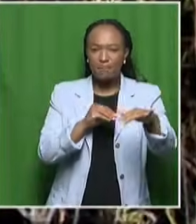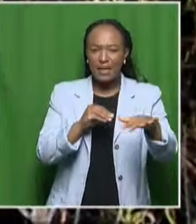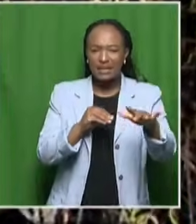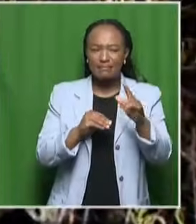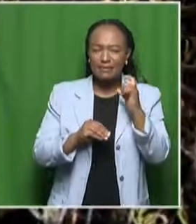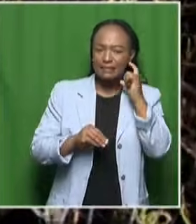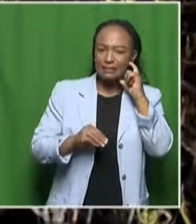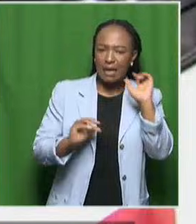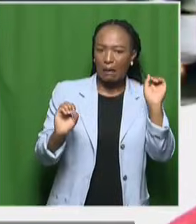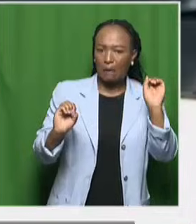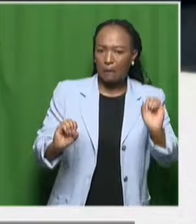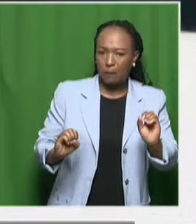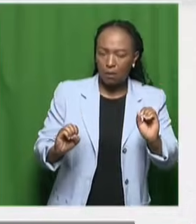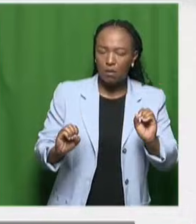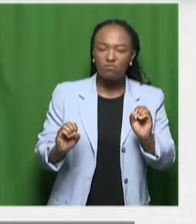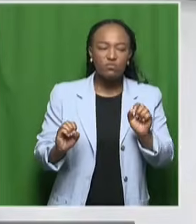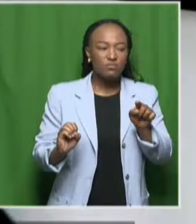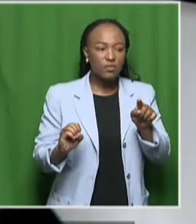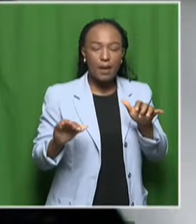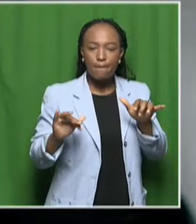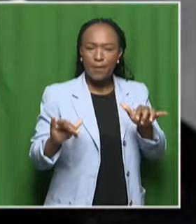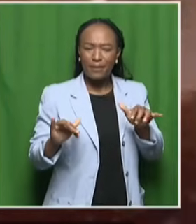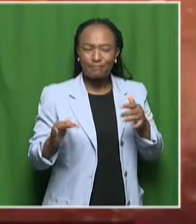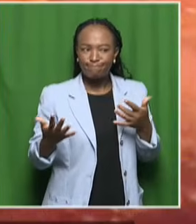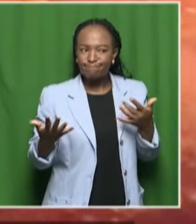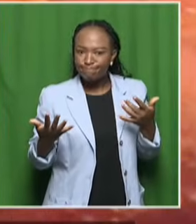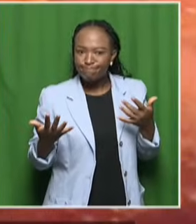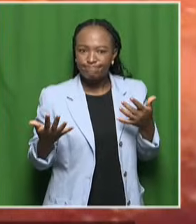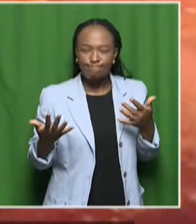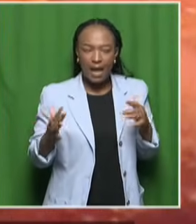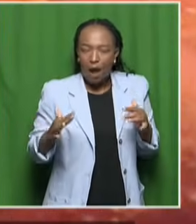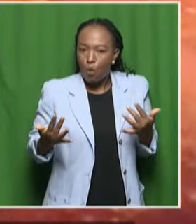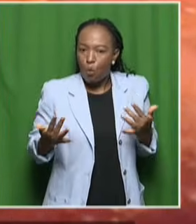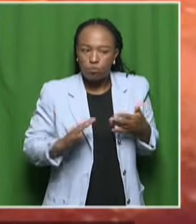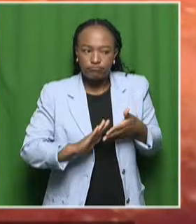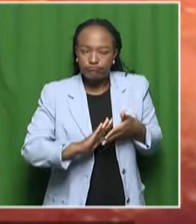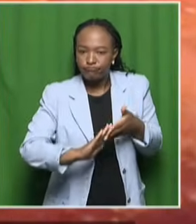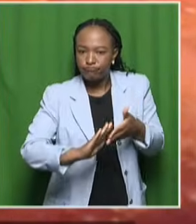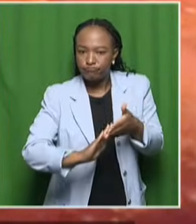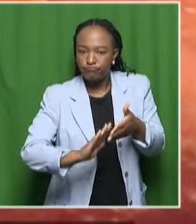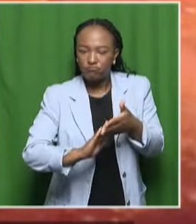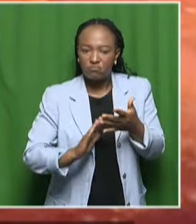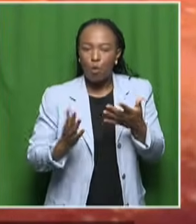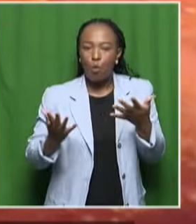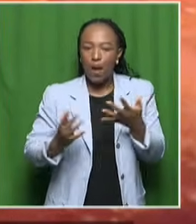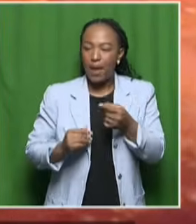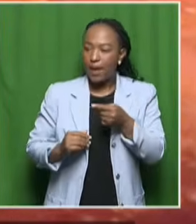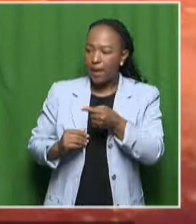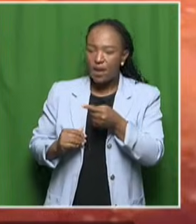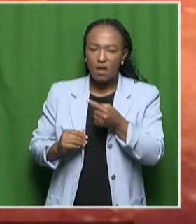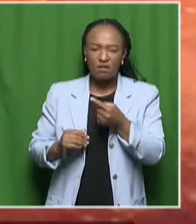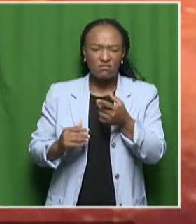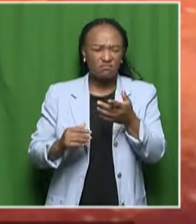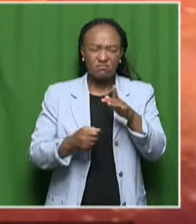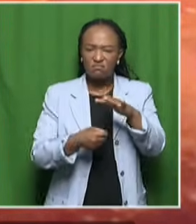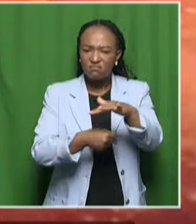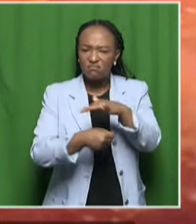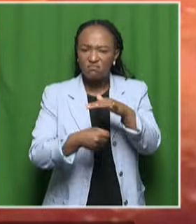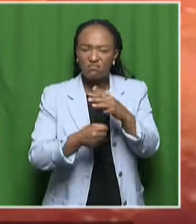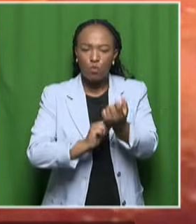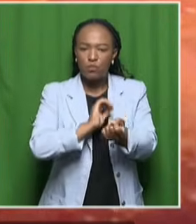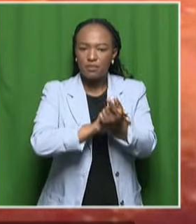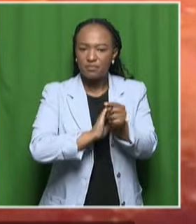are coping, given the uncertain times as well, I mean, where are you? What's happening on your end as we speak, given what has transpired in relation